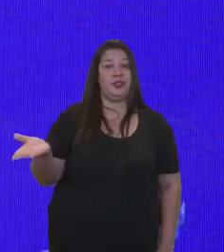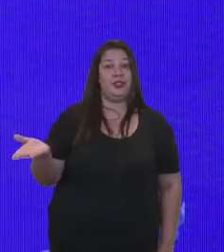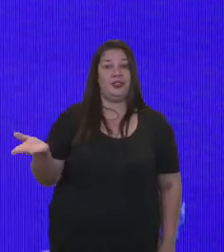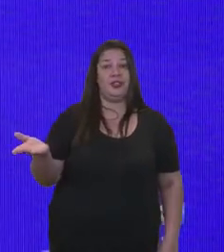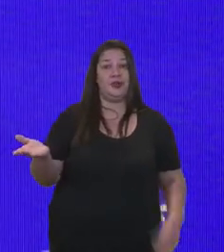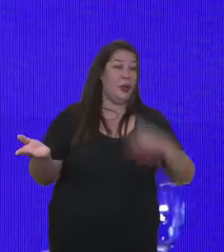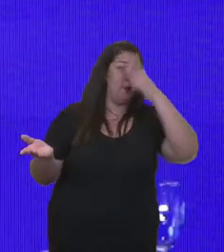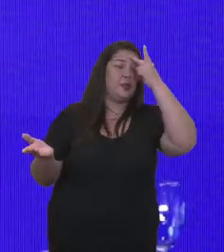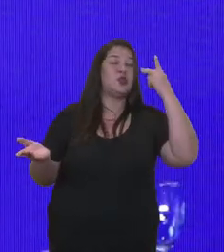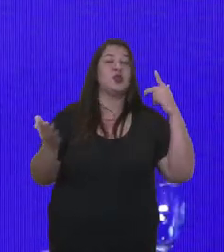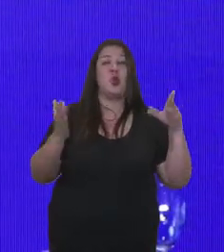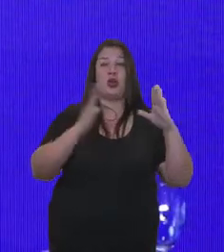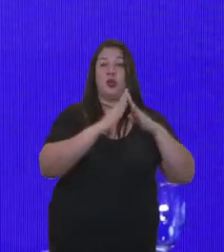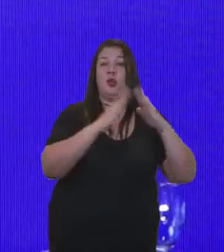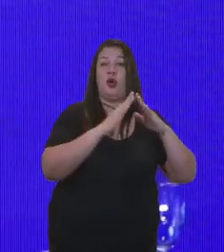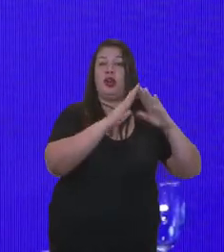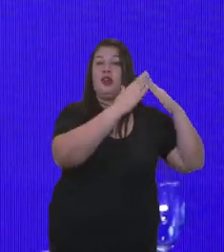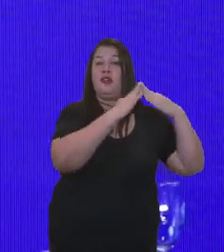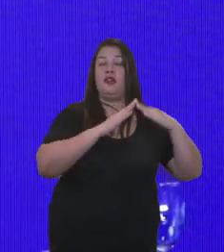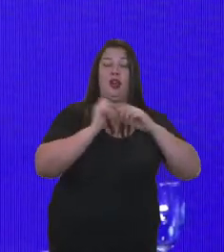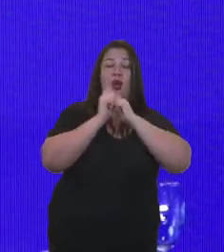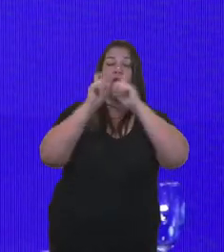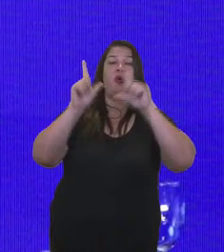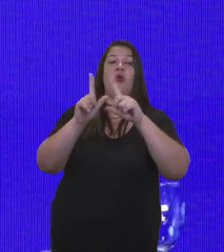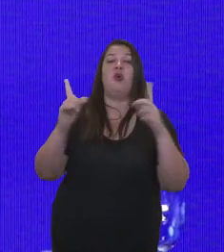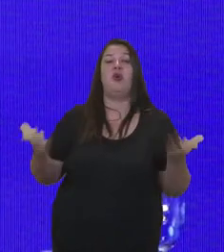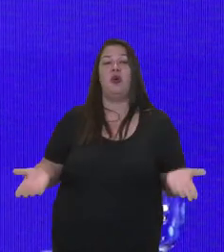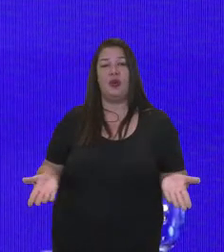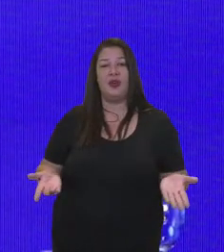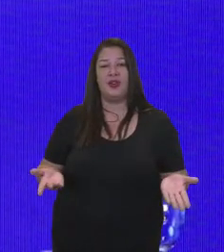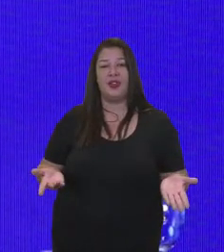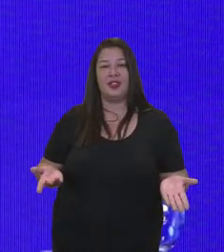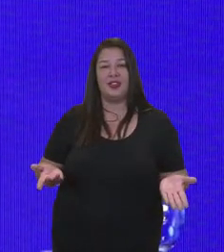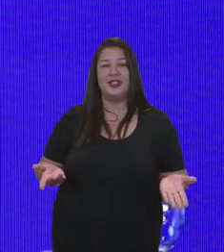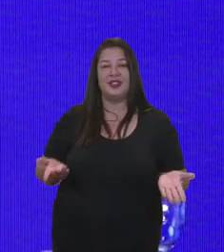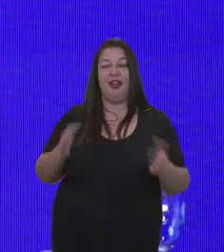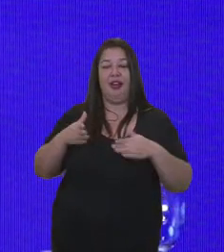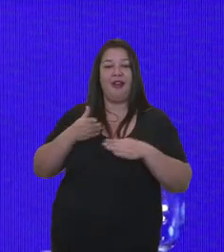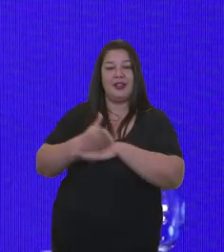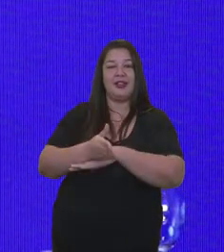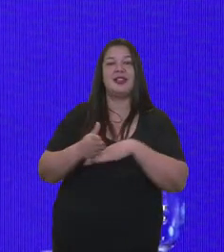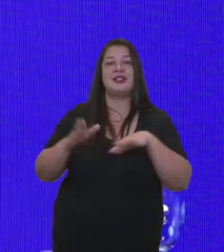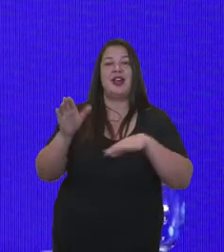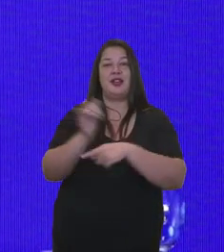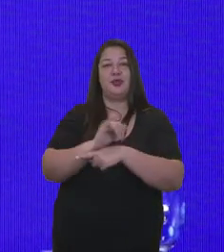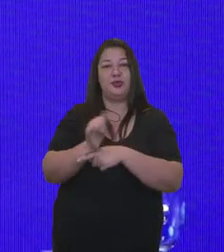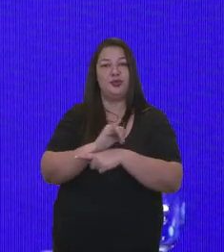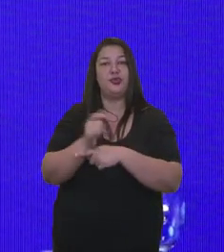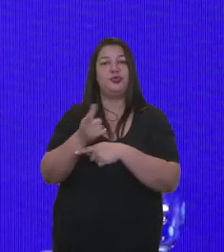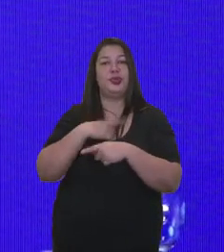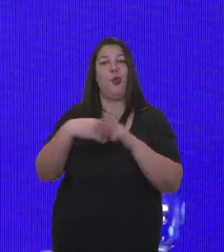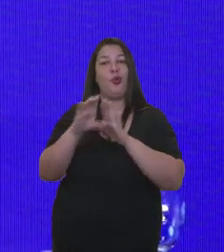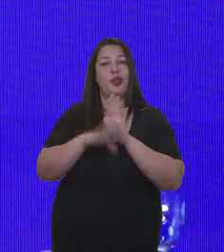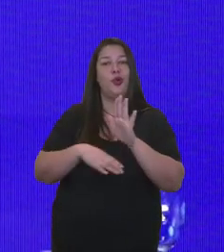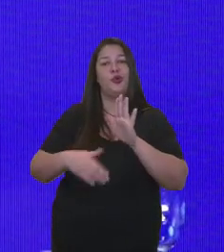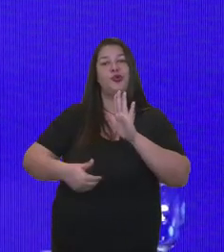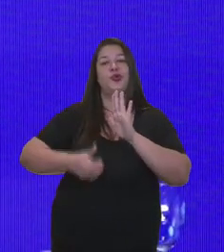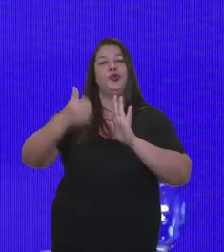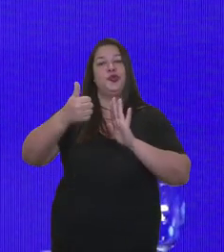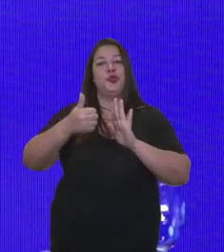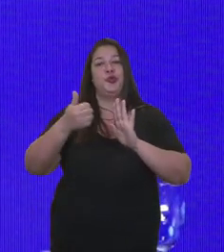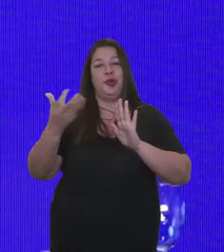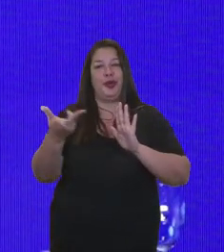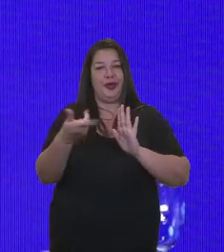Rachel, the slum dweller to be able to access anytime, to access YouTube and have a content,